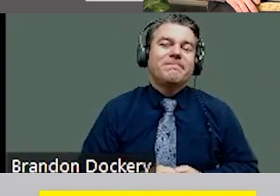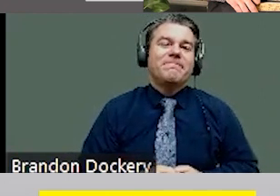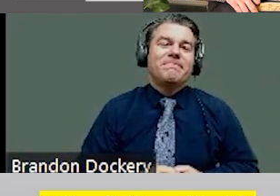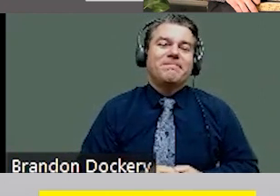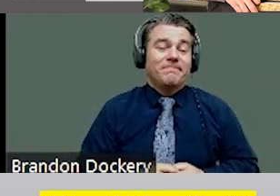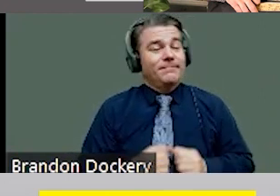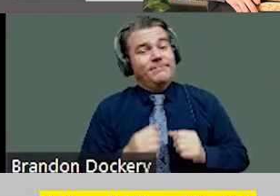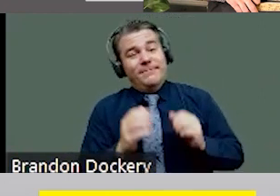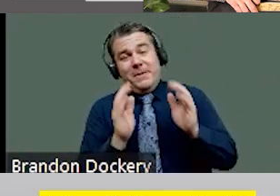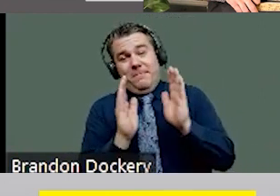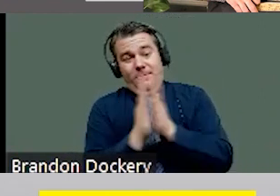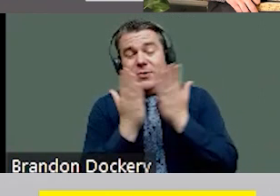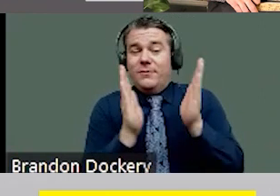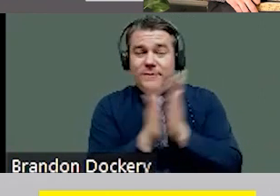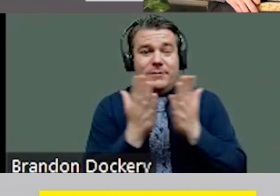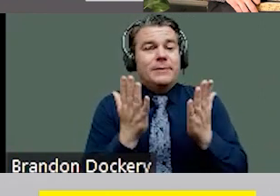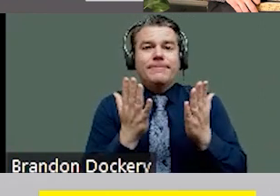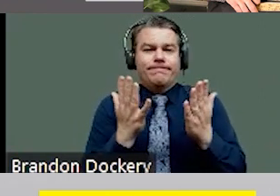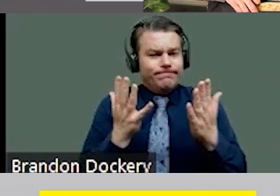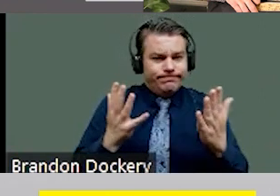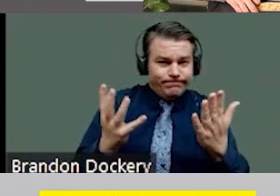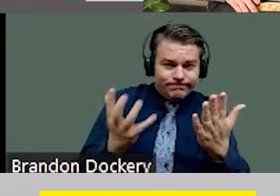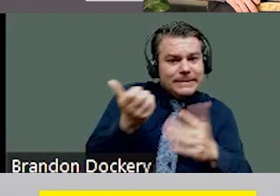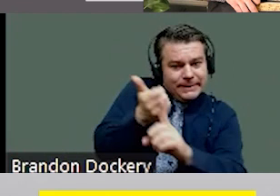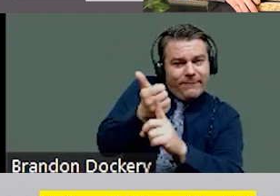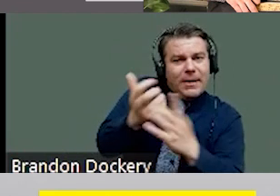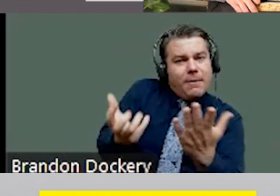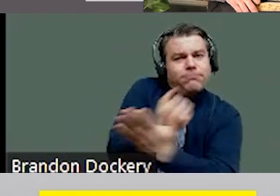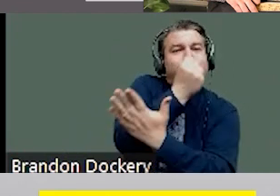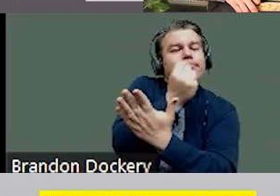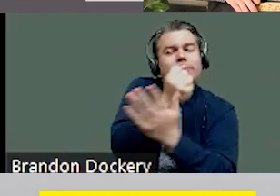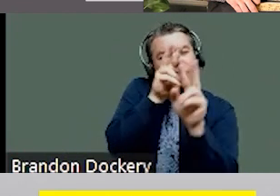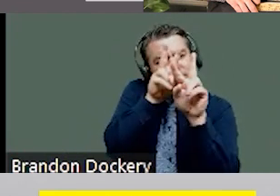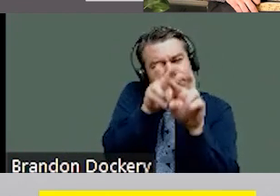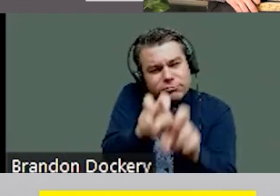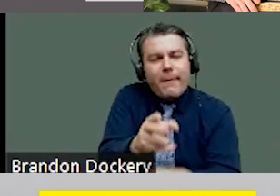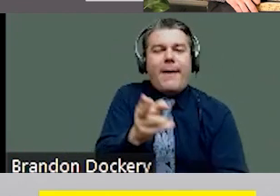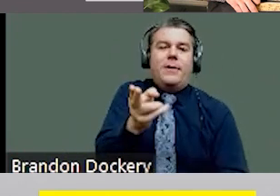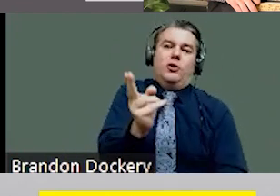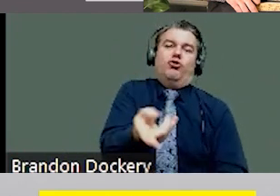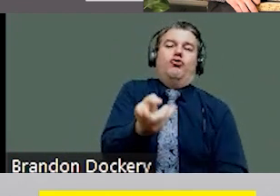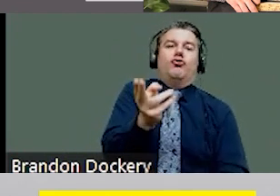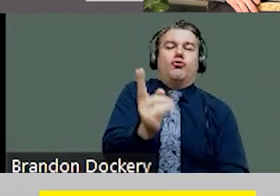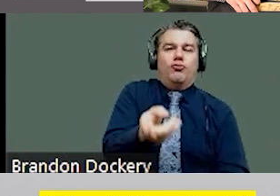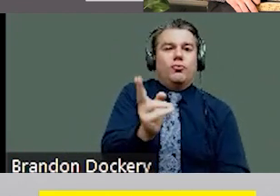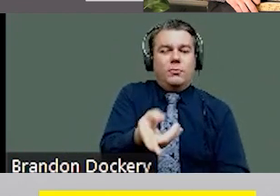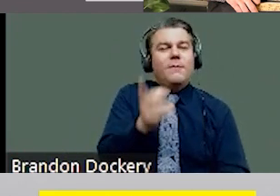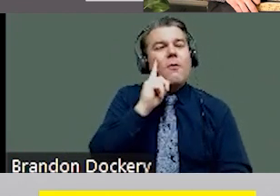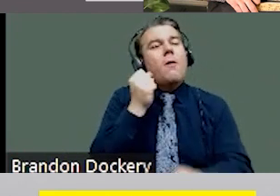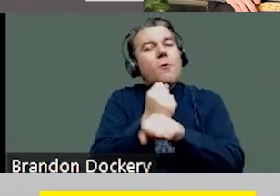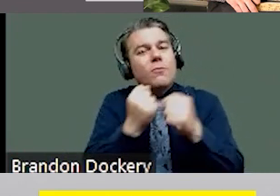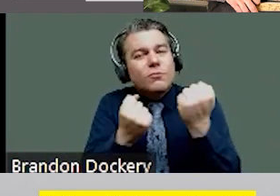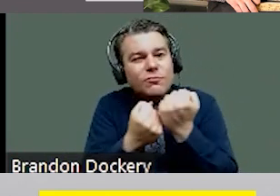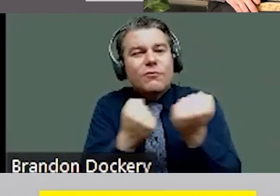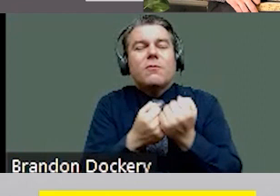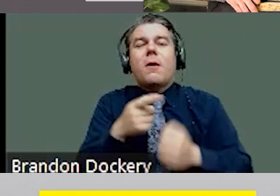The book really does take an opportunity to delve into the history of employment